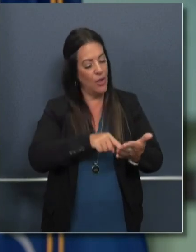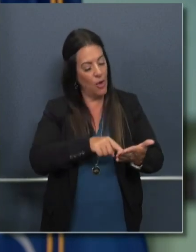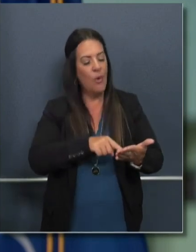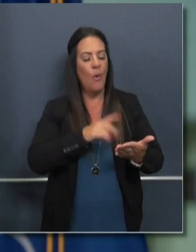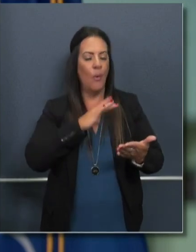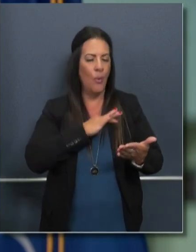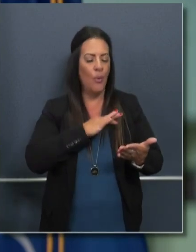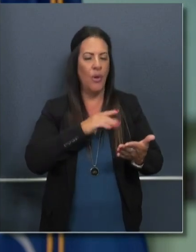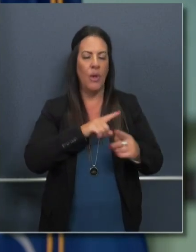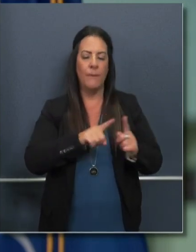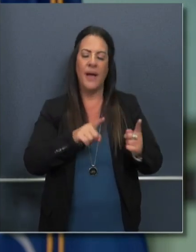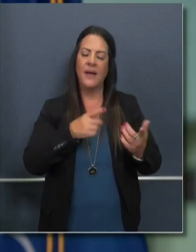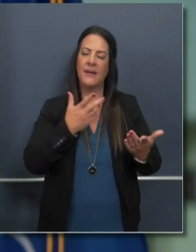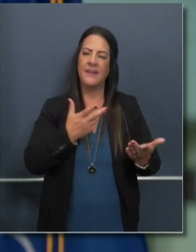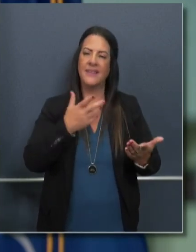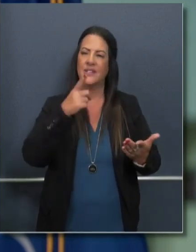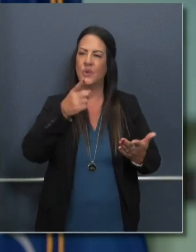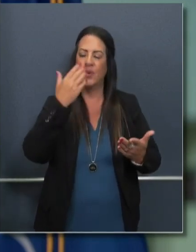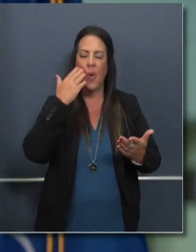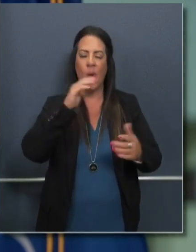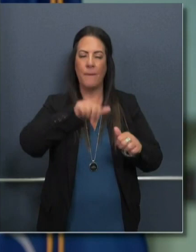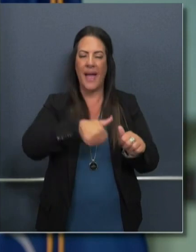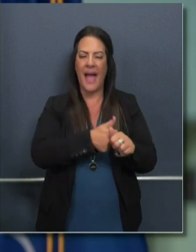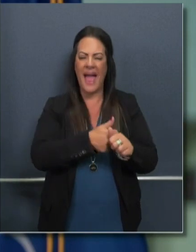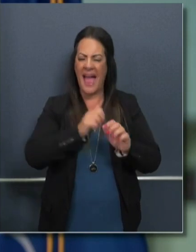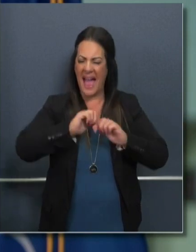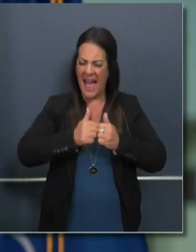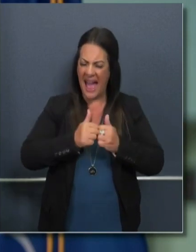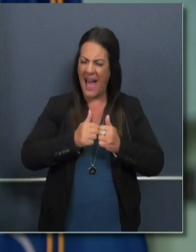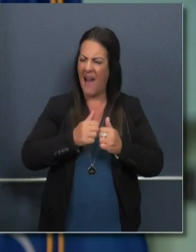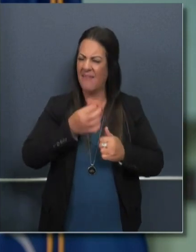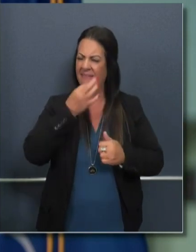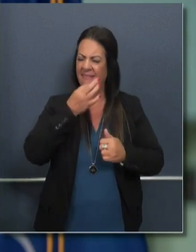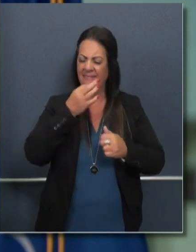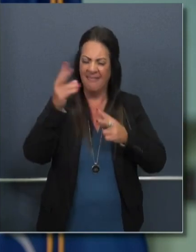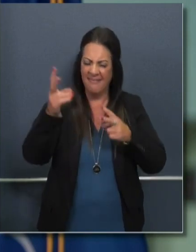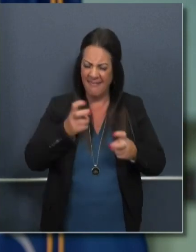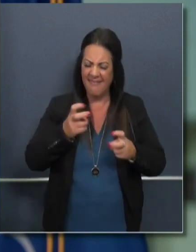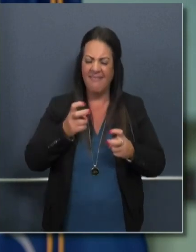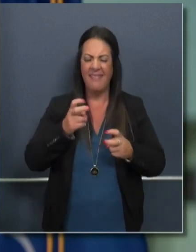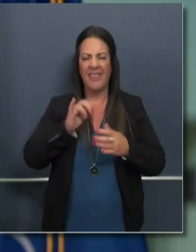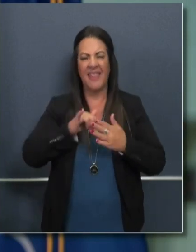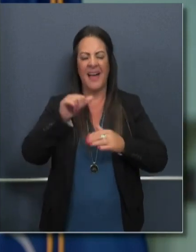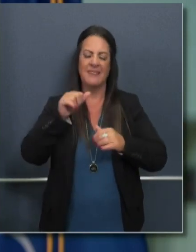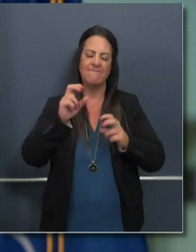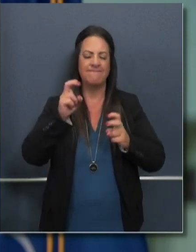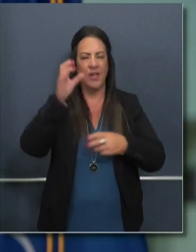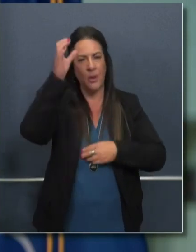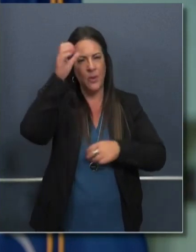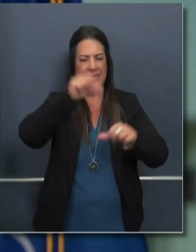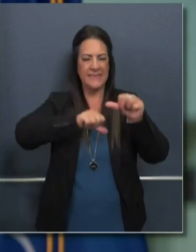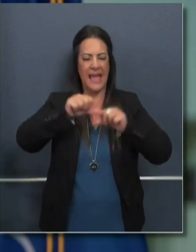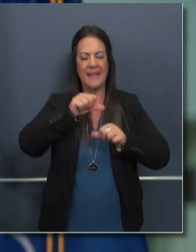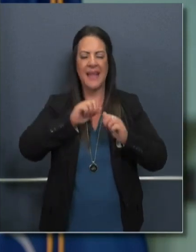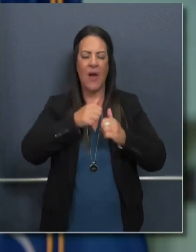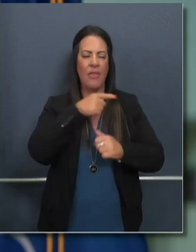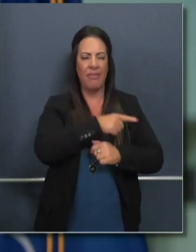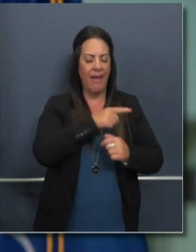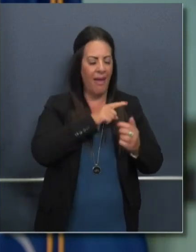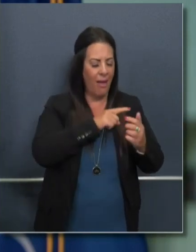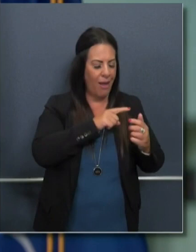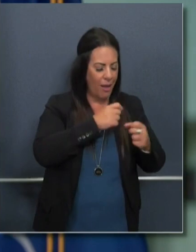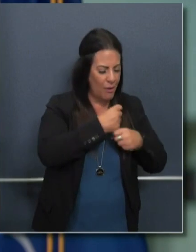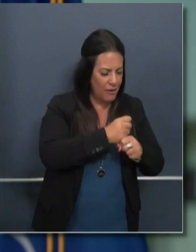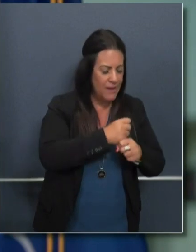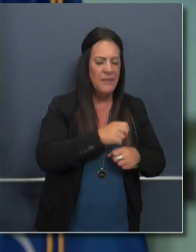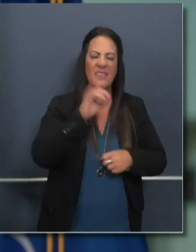underneath that informs a visualization of that data that ultimately can inform better behavior at a granular level.